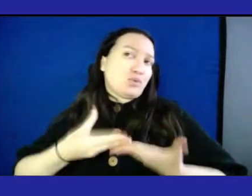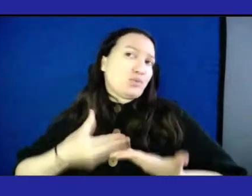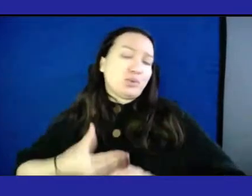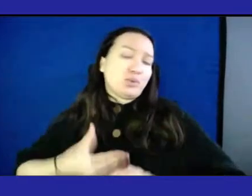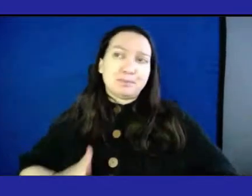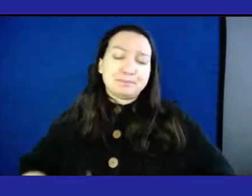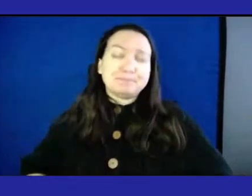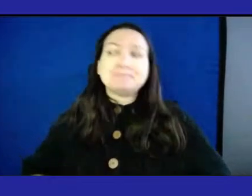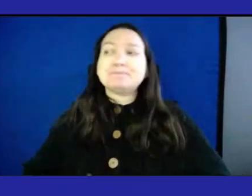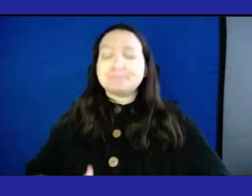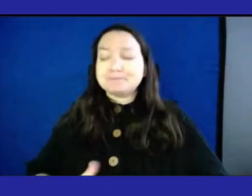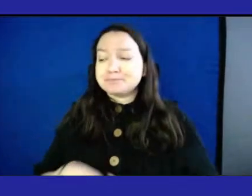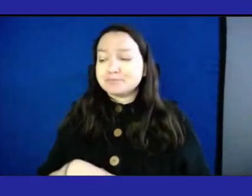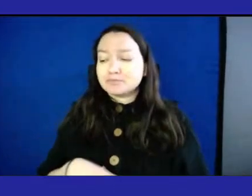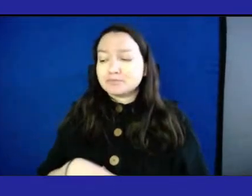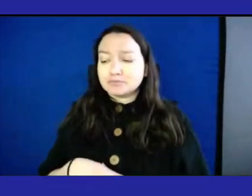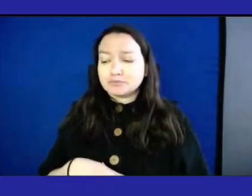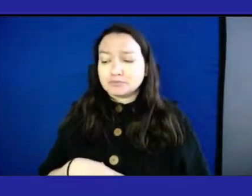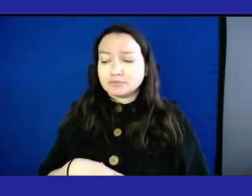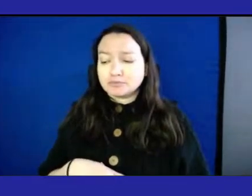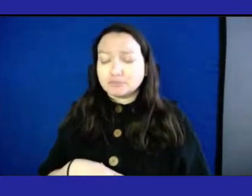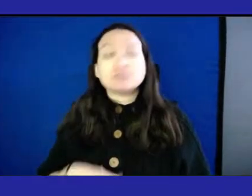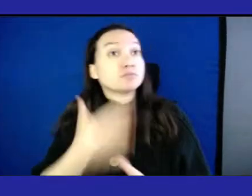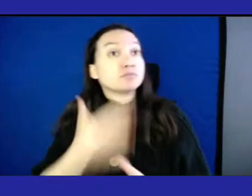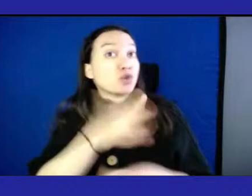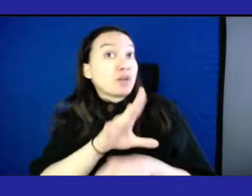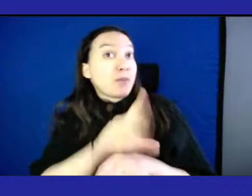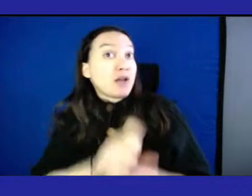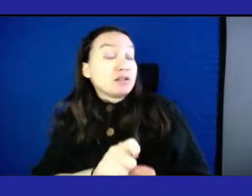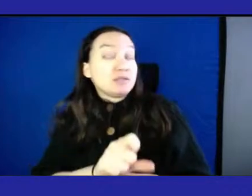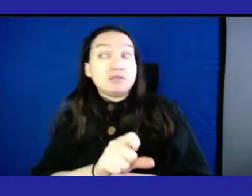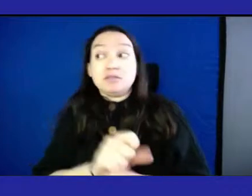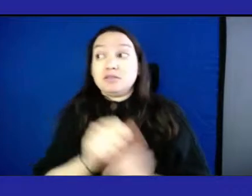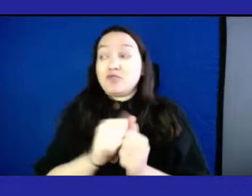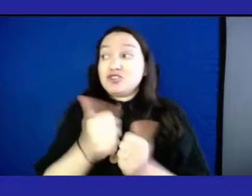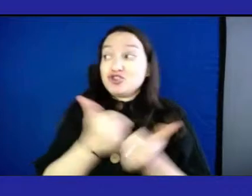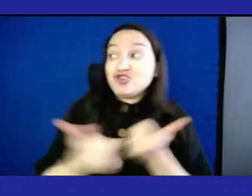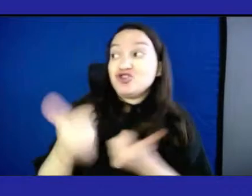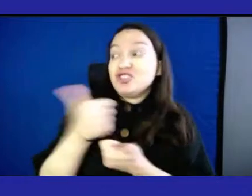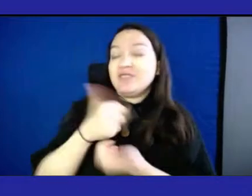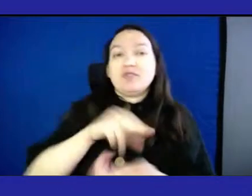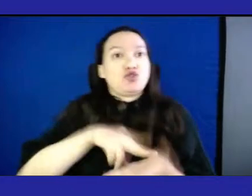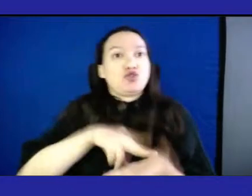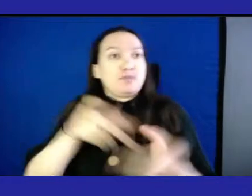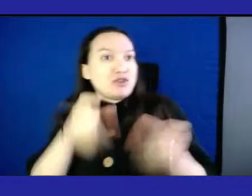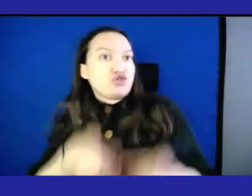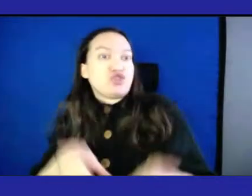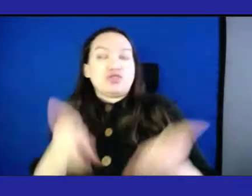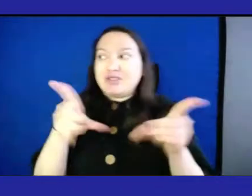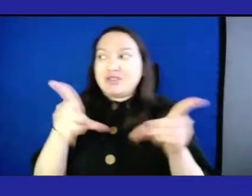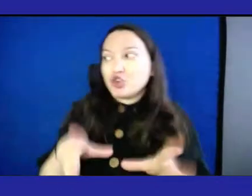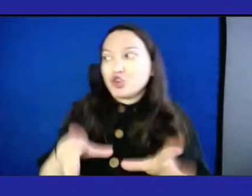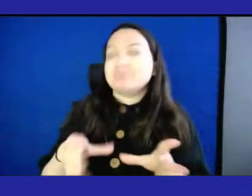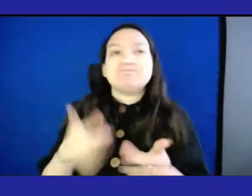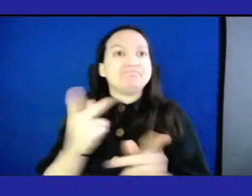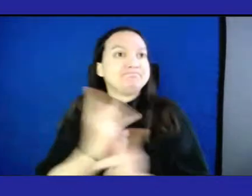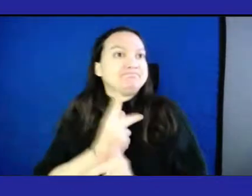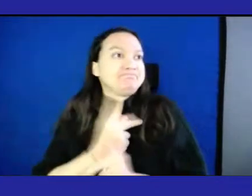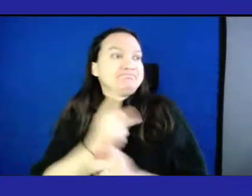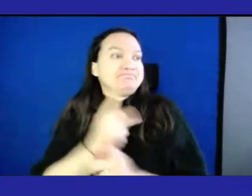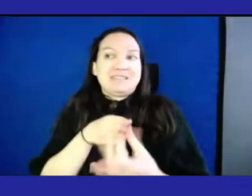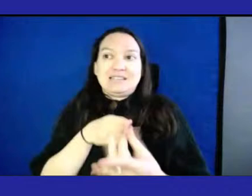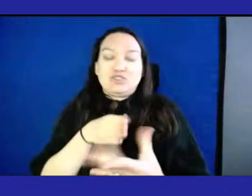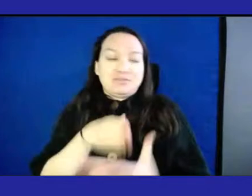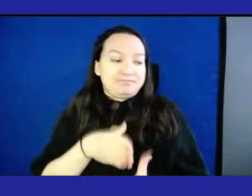good practice for chiefs and for nursing managers and directors to meet with folks who are leaving. out I where meet people with are everybody leaving. who's leaving from